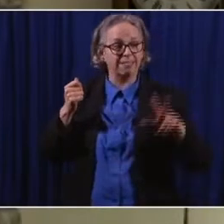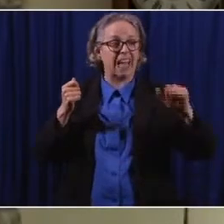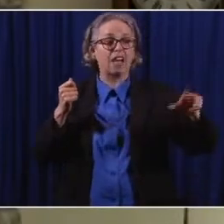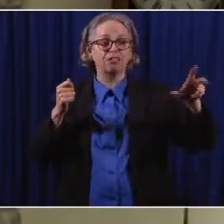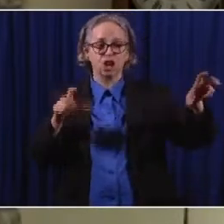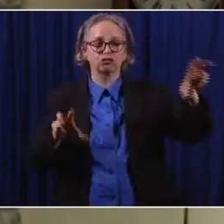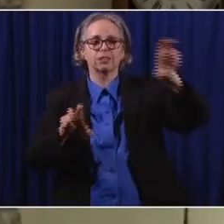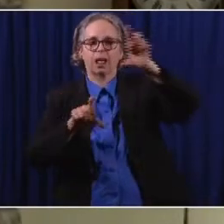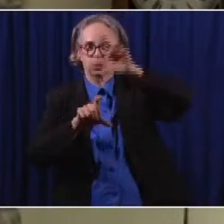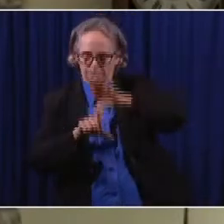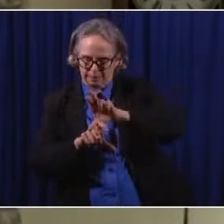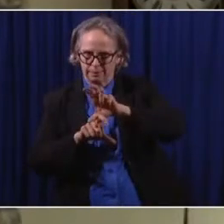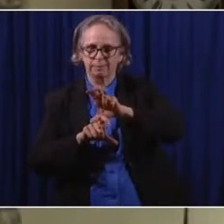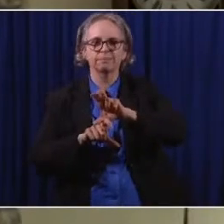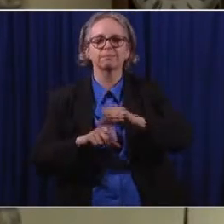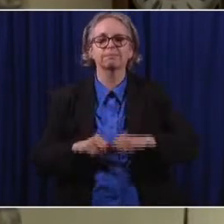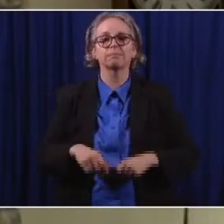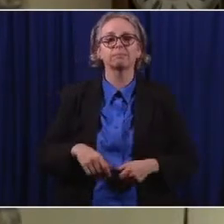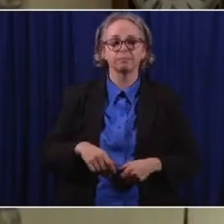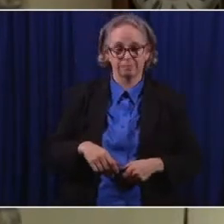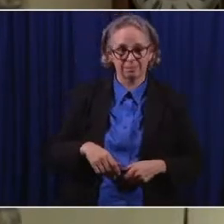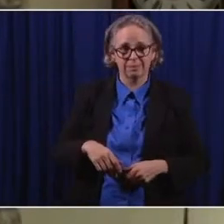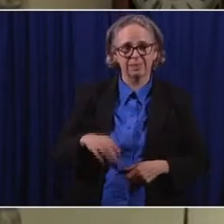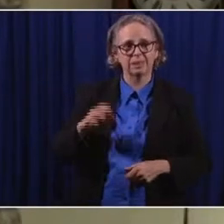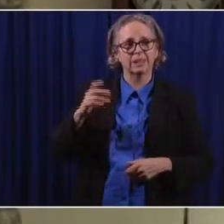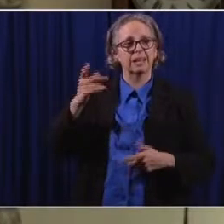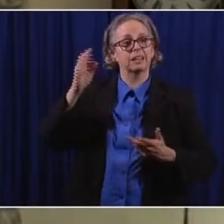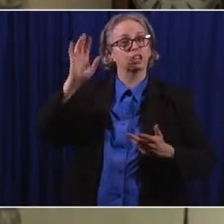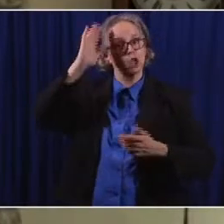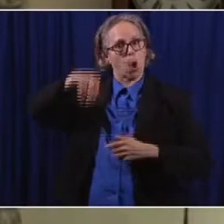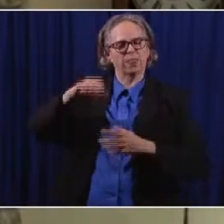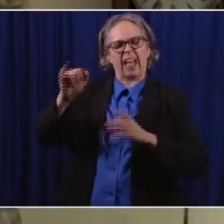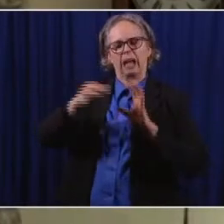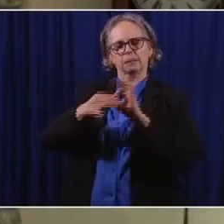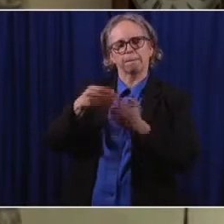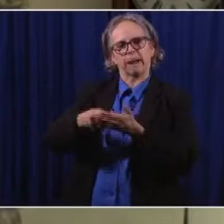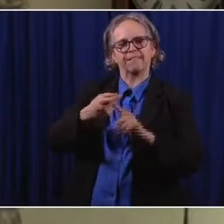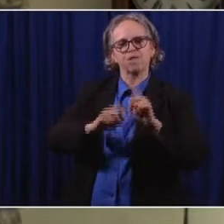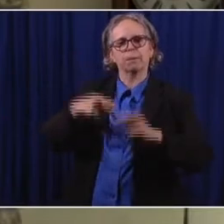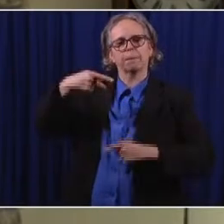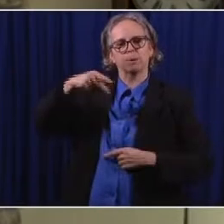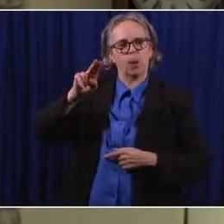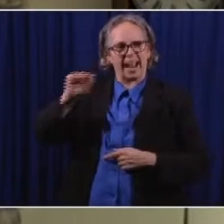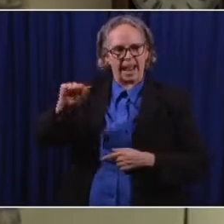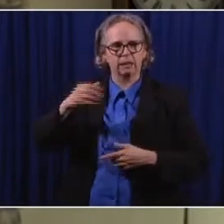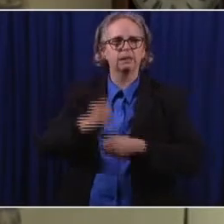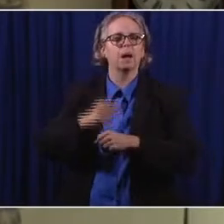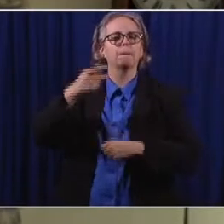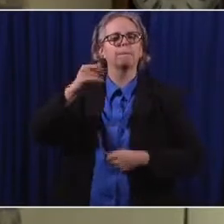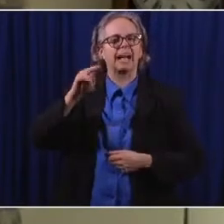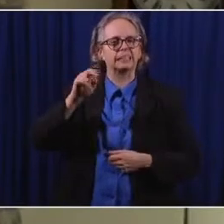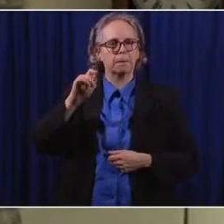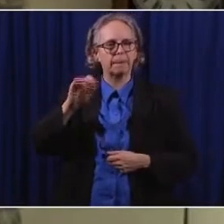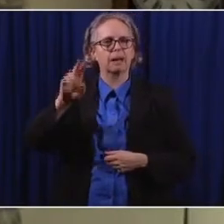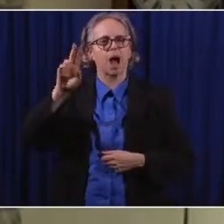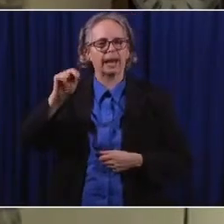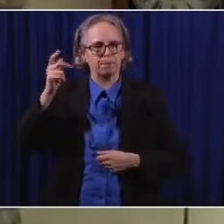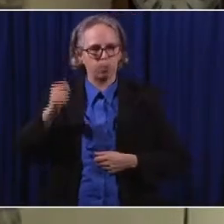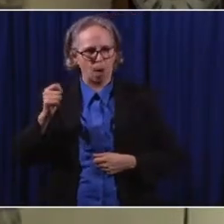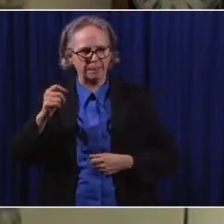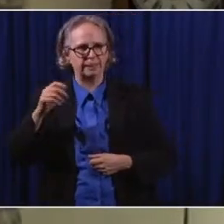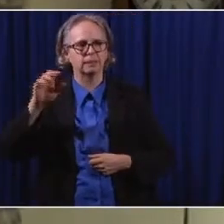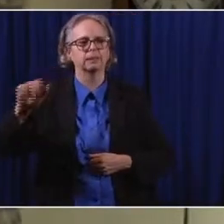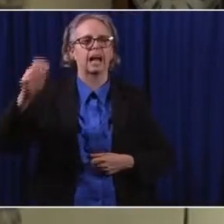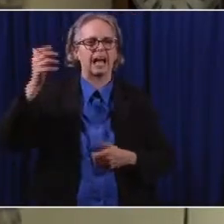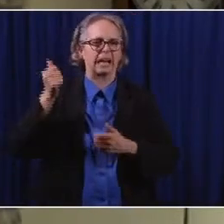trade readjustment assistance, shared work Ohio, or extended benefits for weeks ending August 1 through